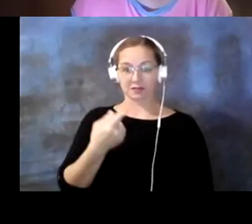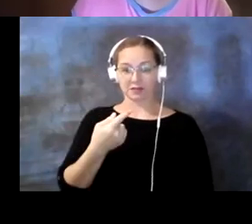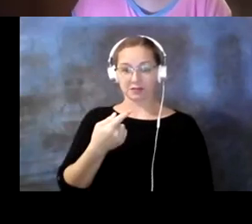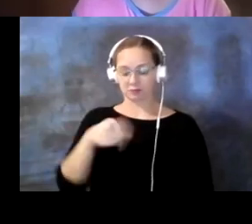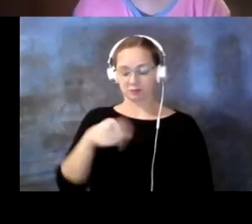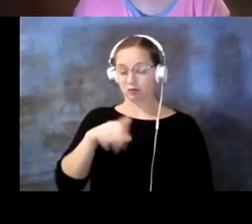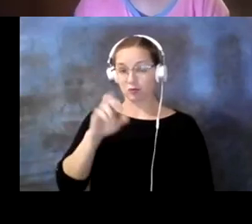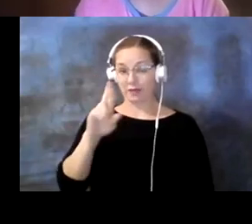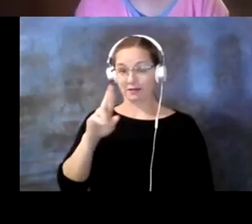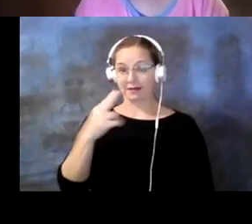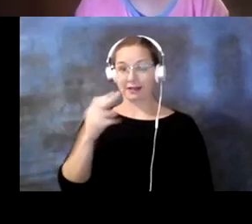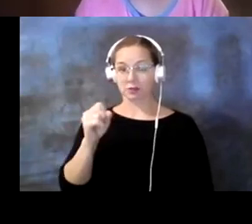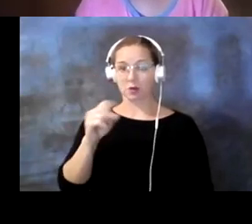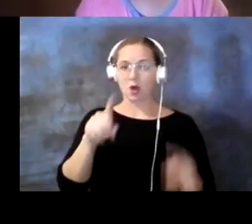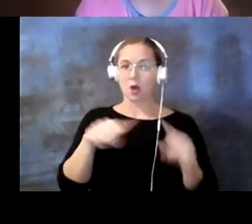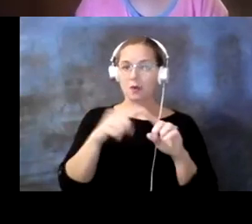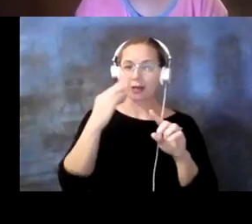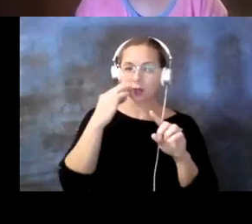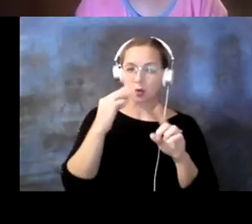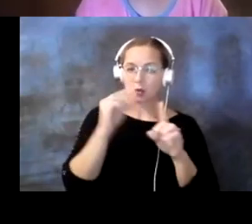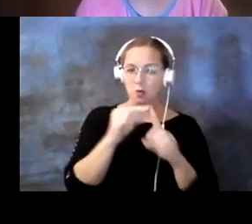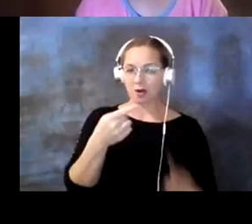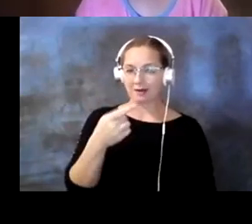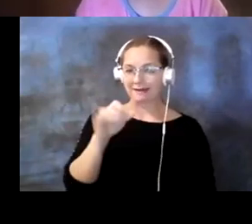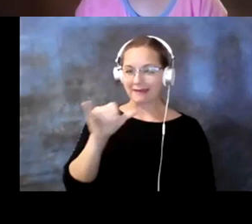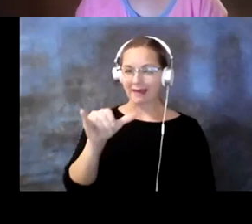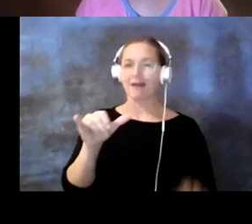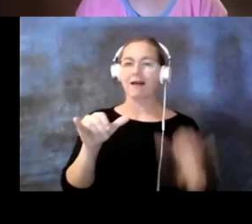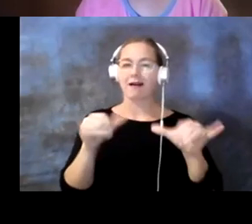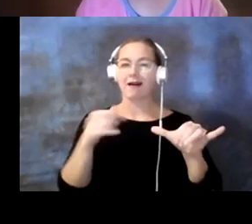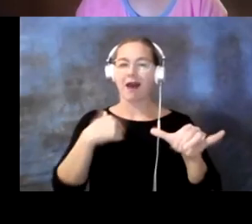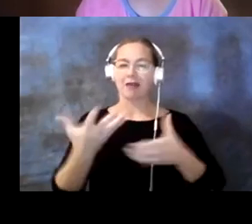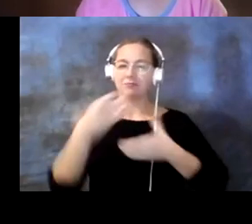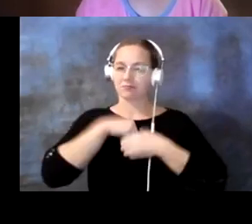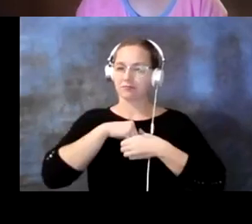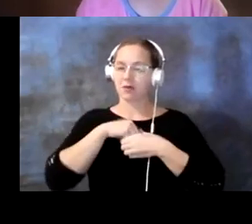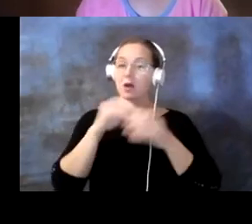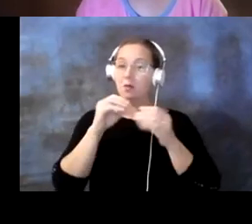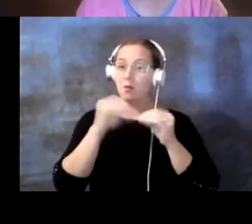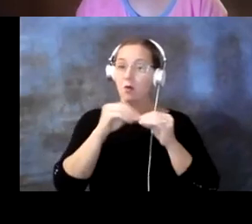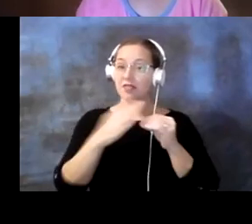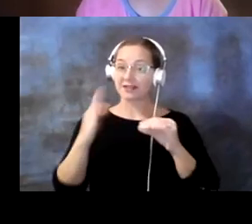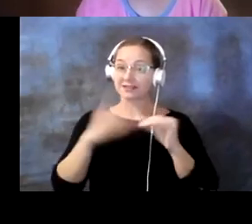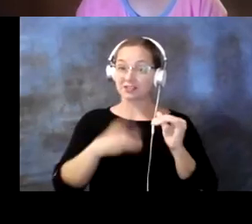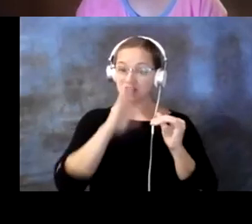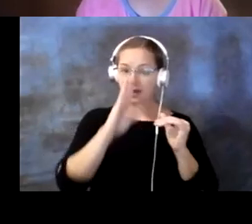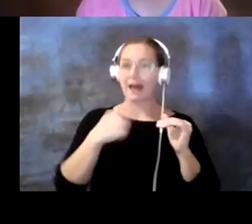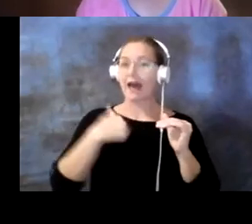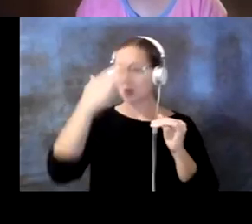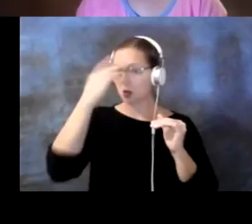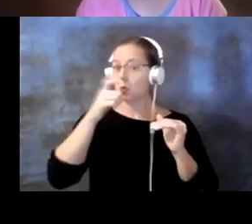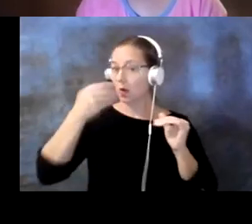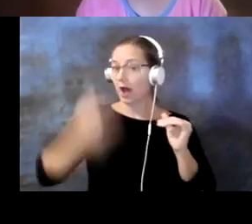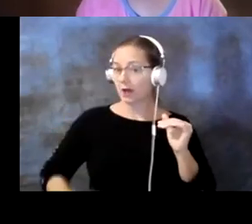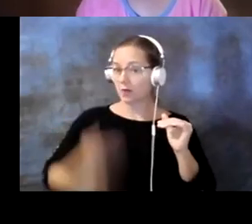as I learned what the word gay was and that there were more things to be than straight, I knew who I was. I was outed